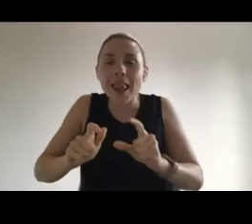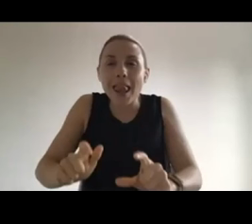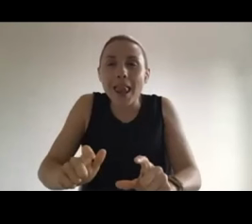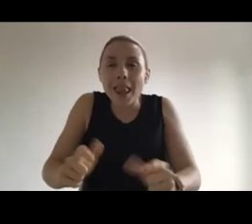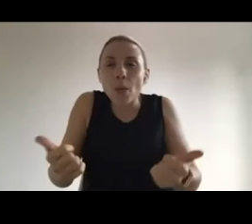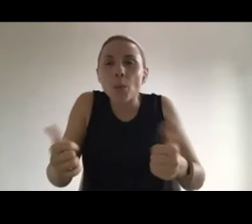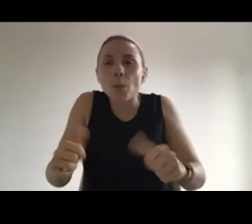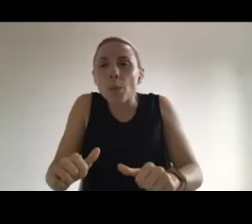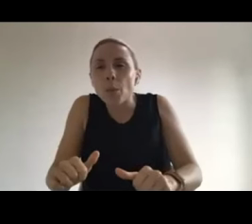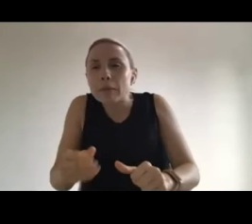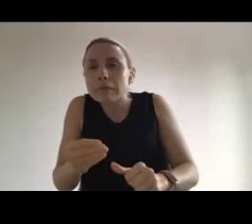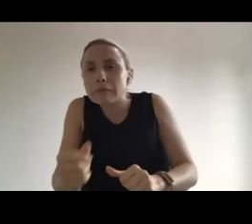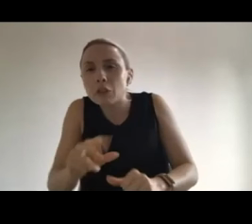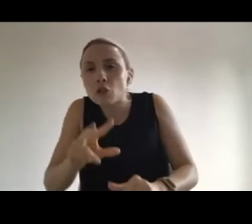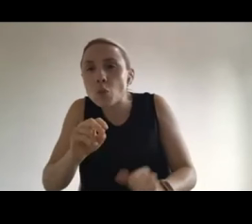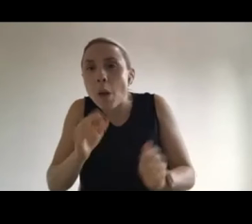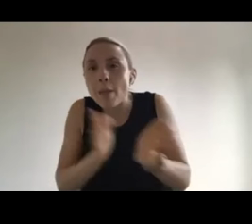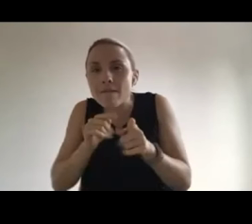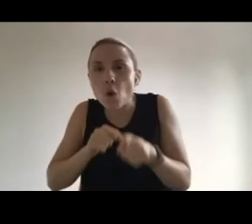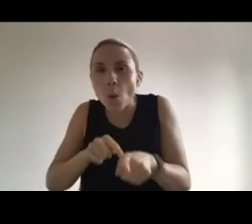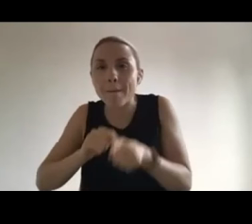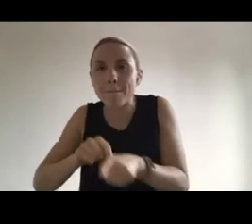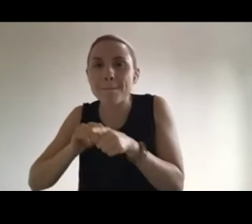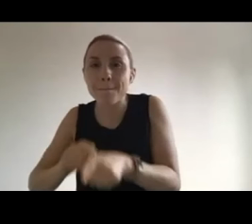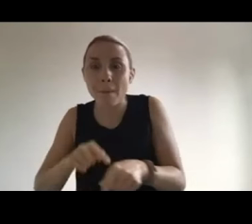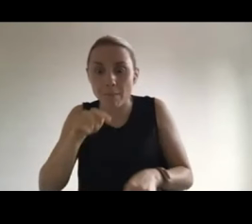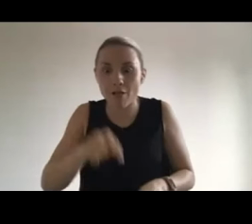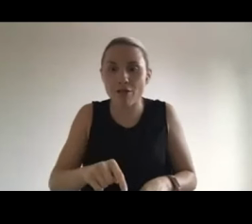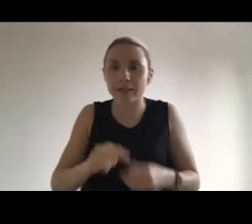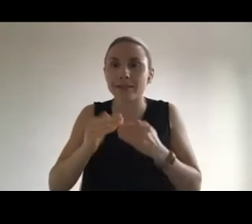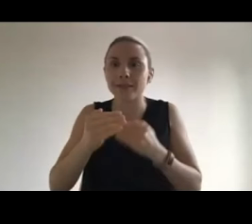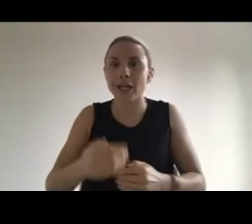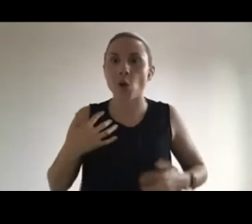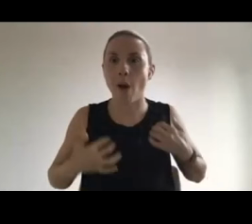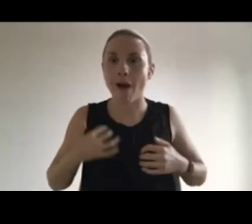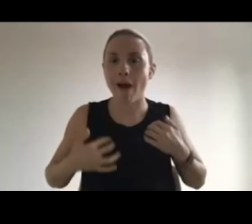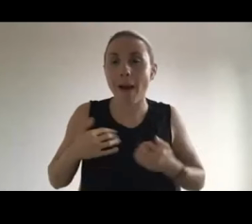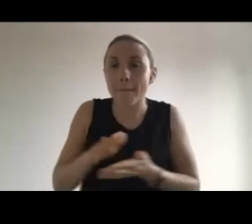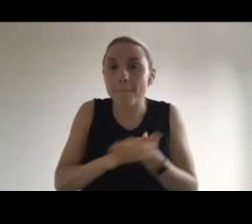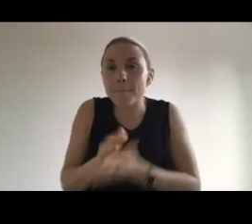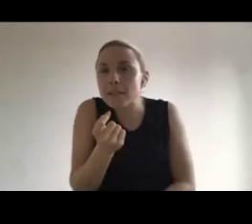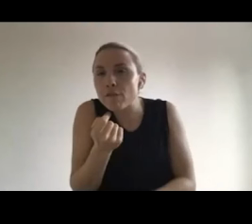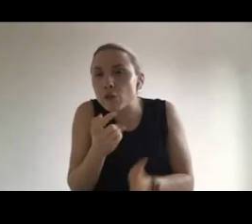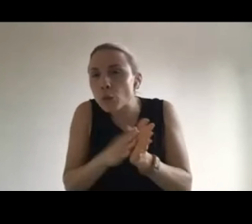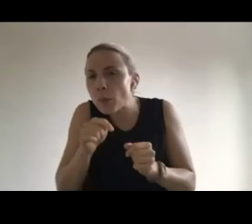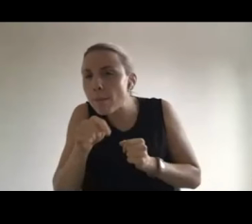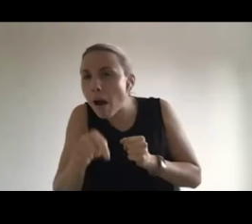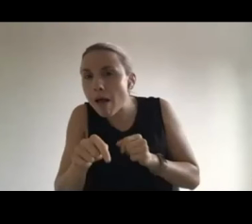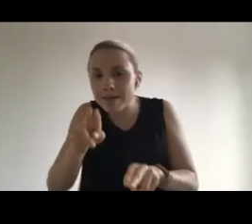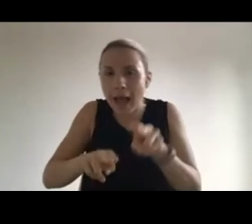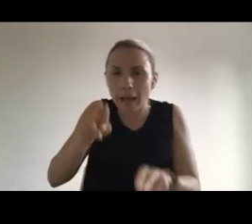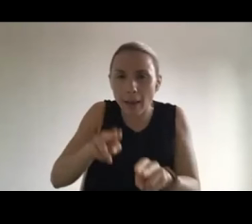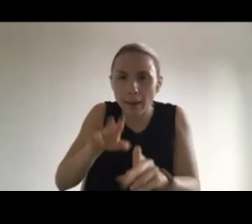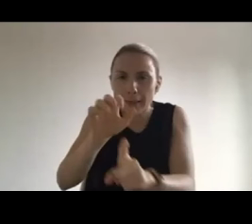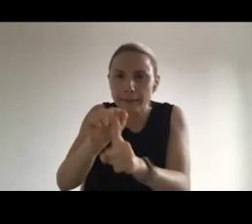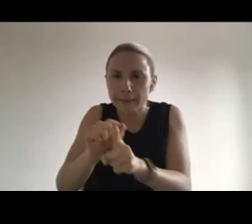follow-ups. This is a very exciting stage because it means that in the next few months we'll be analyzing and disseminating the results. And